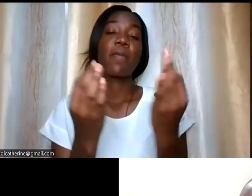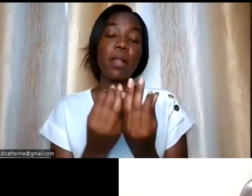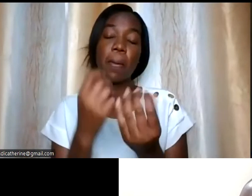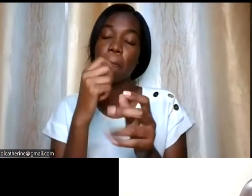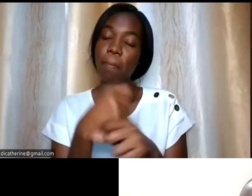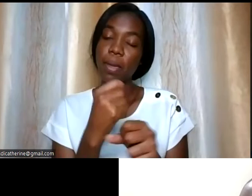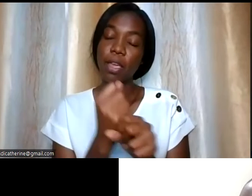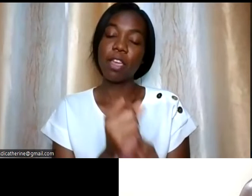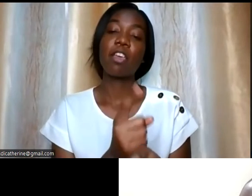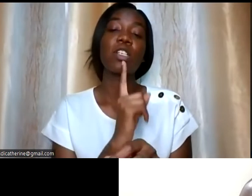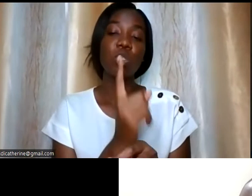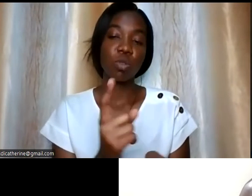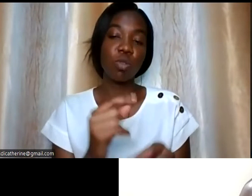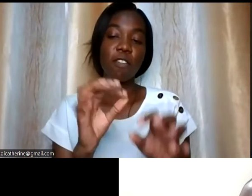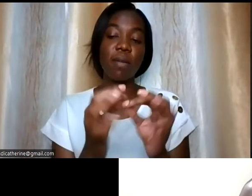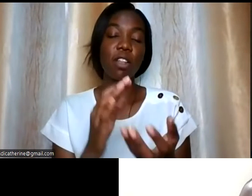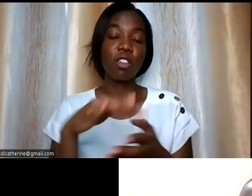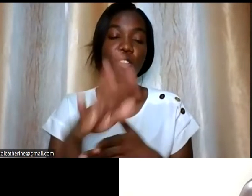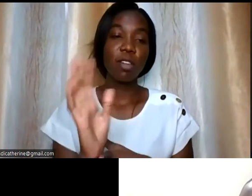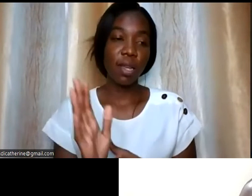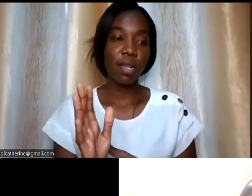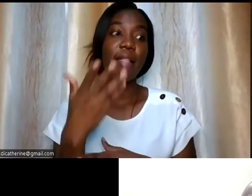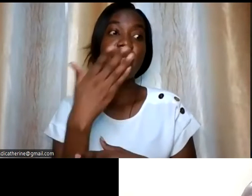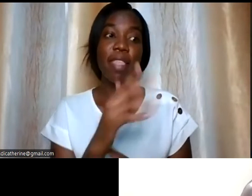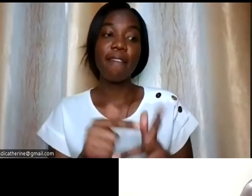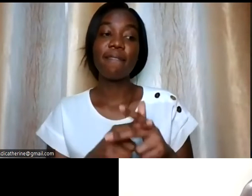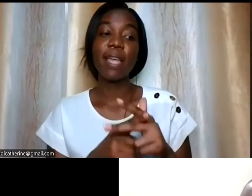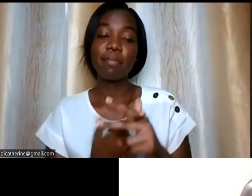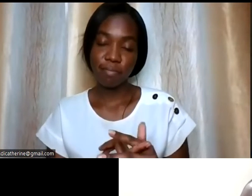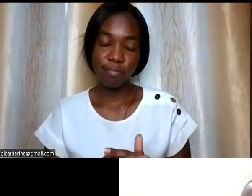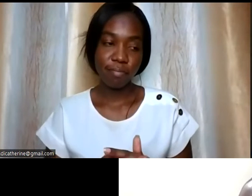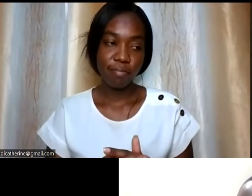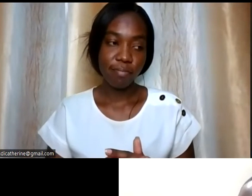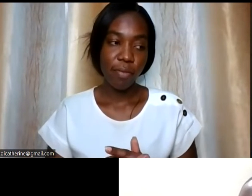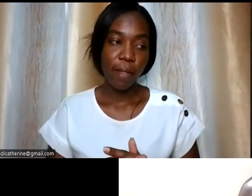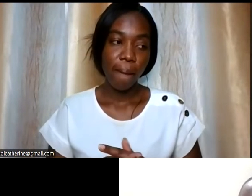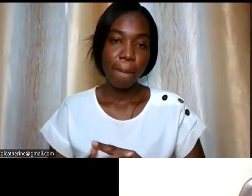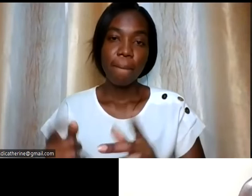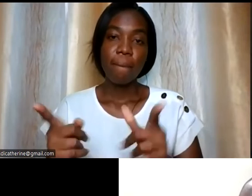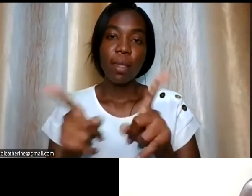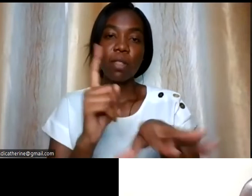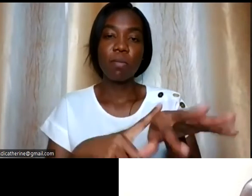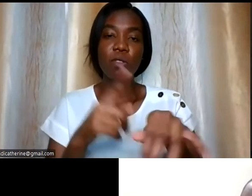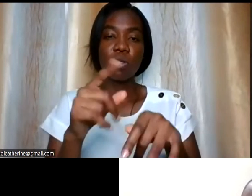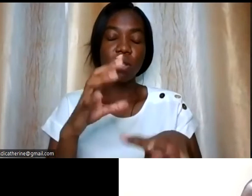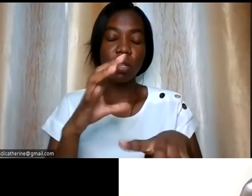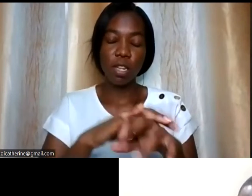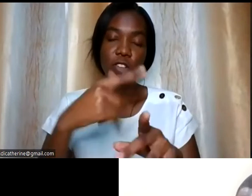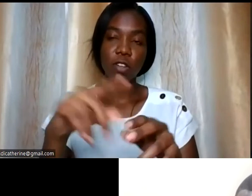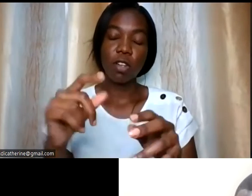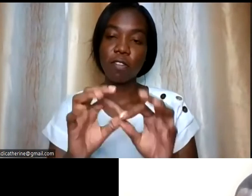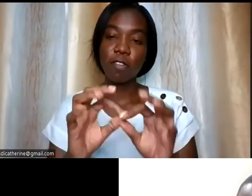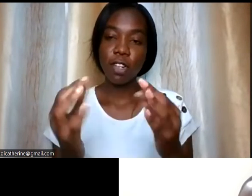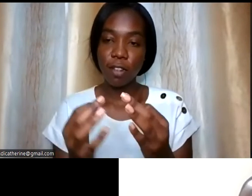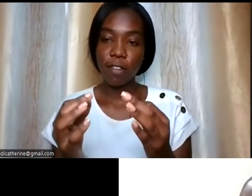they'll be the ones that you'll go back to. But also get the right kind of friends. In the HR fraternity, we